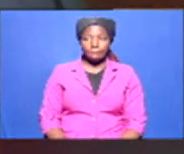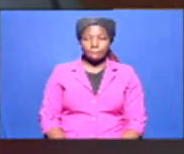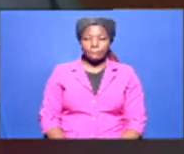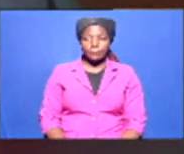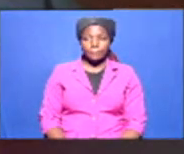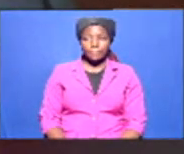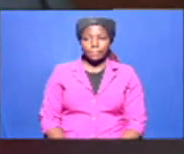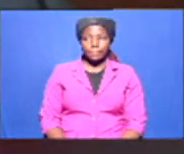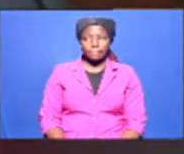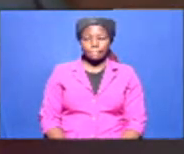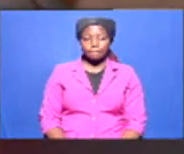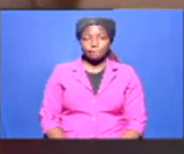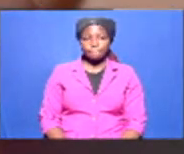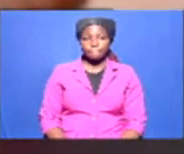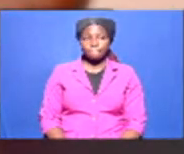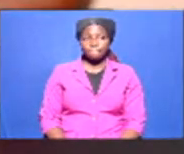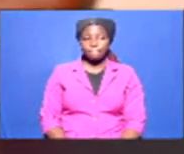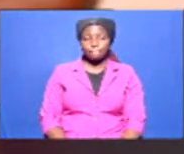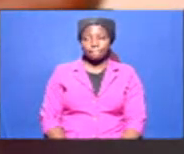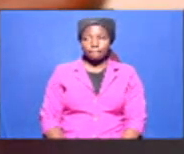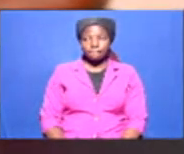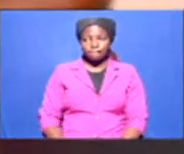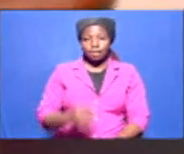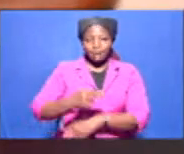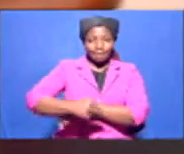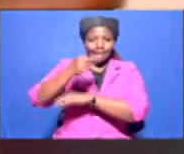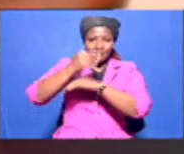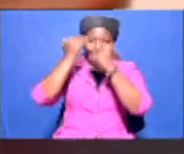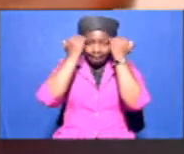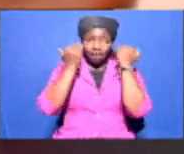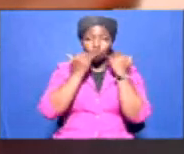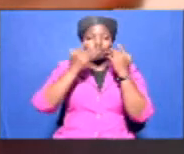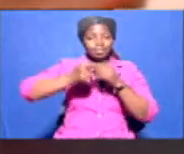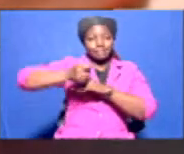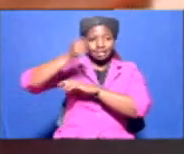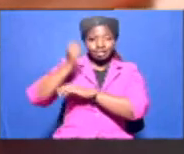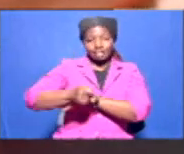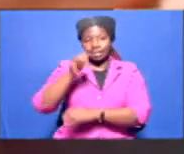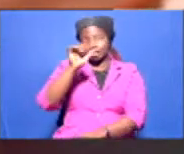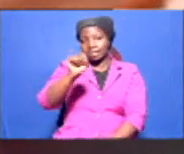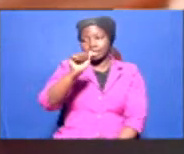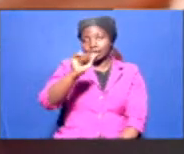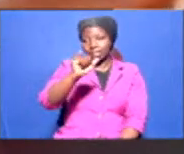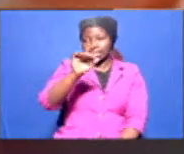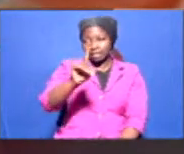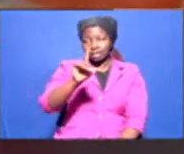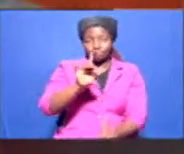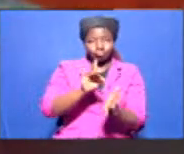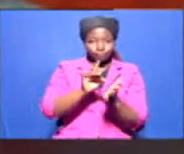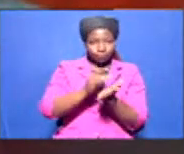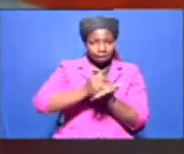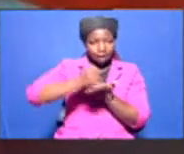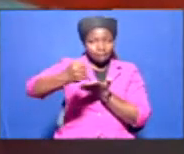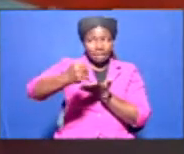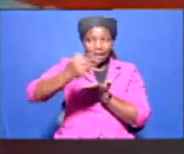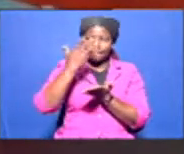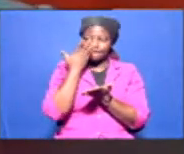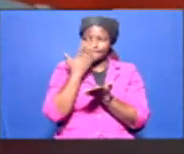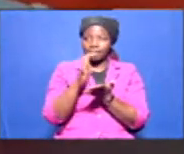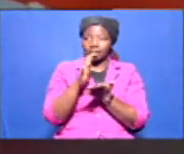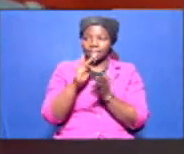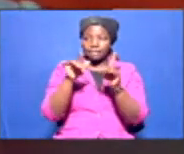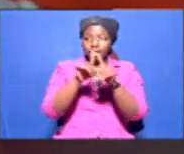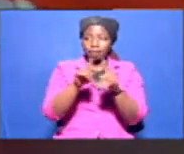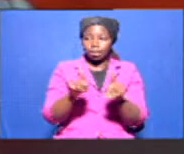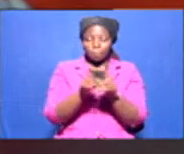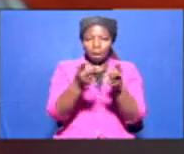Top on Prime Edition, High Court Judge Said Chitembwa suspended and tribunal formed